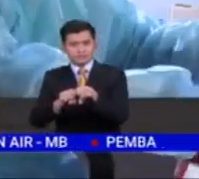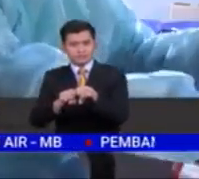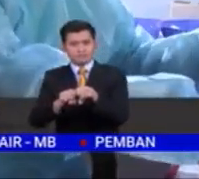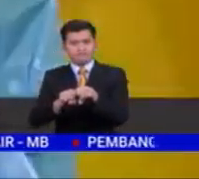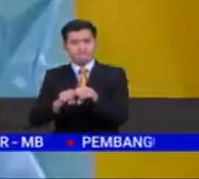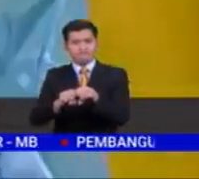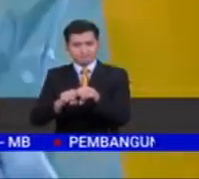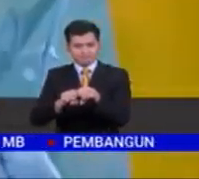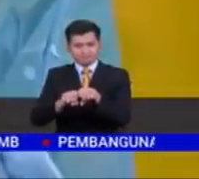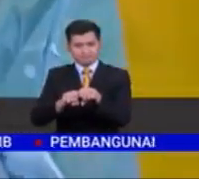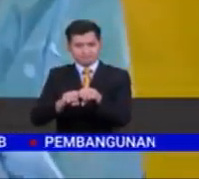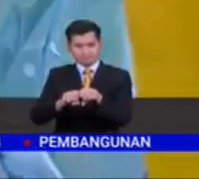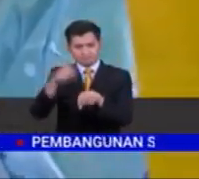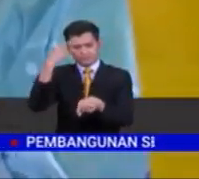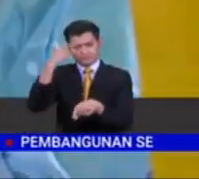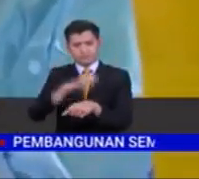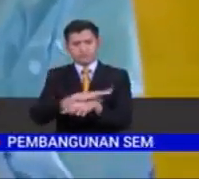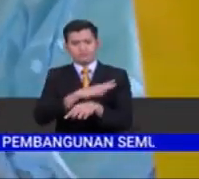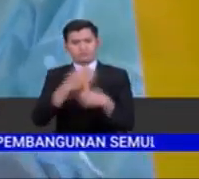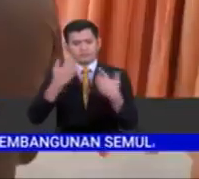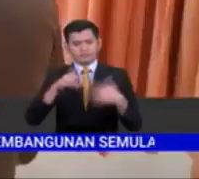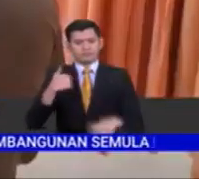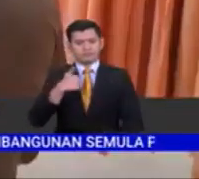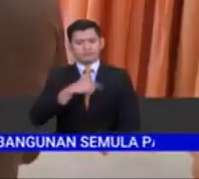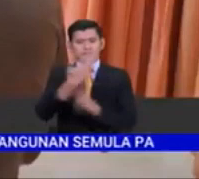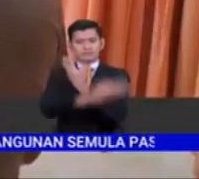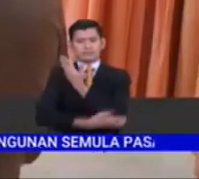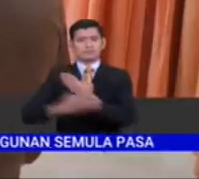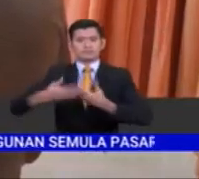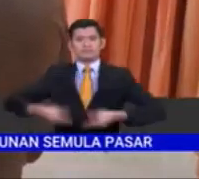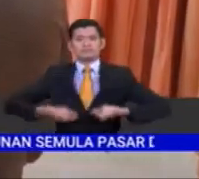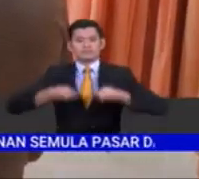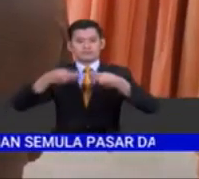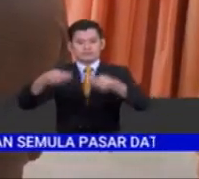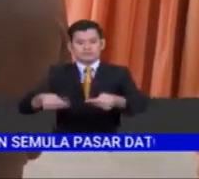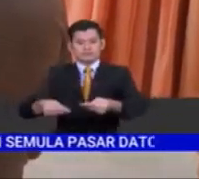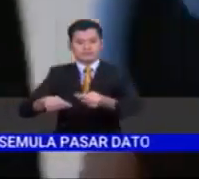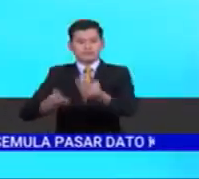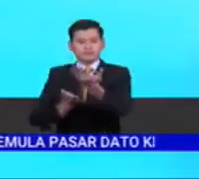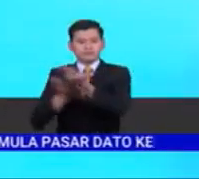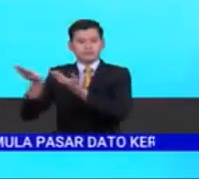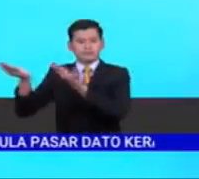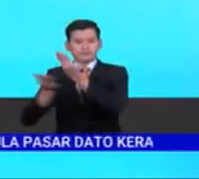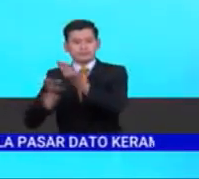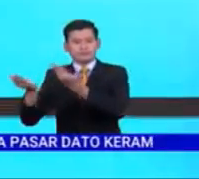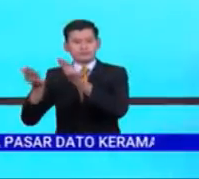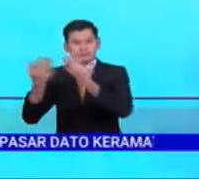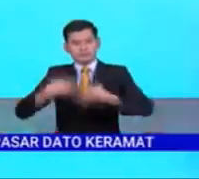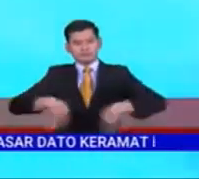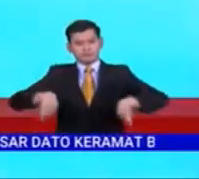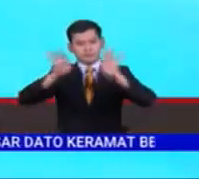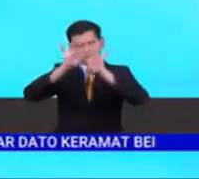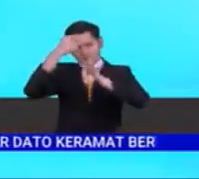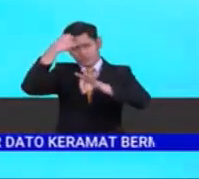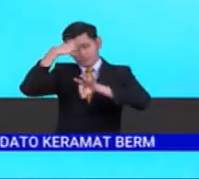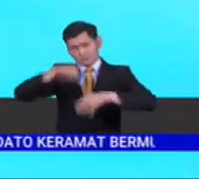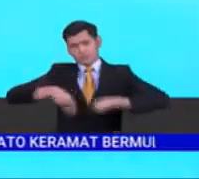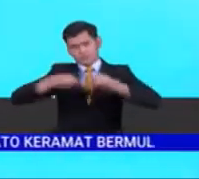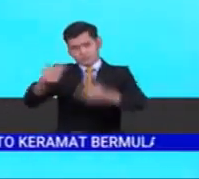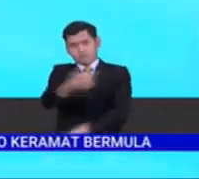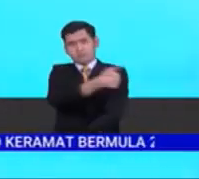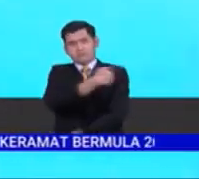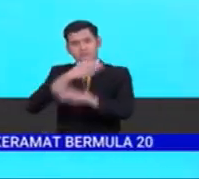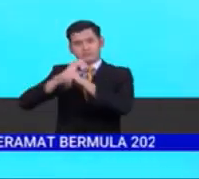Despite vaccine shortages, logistical and public's reluctance to